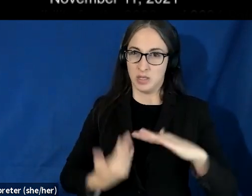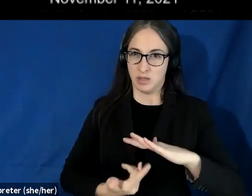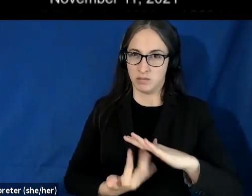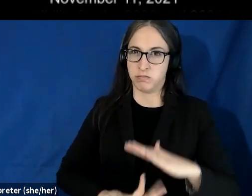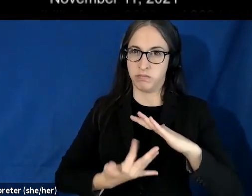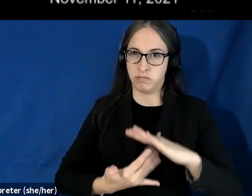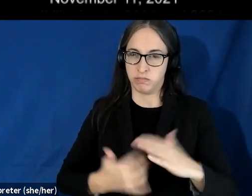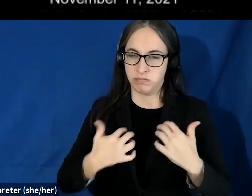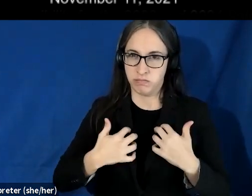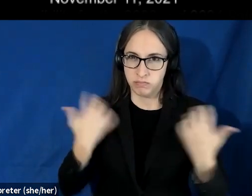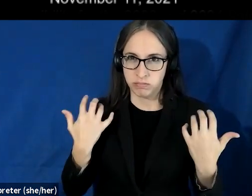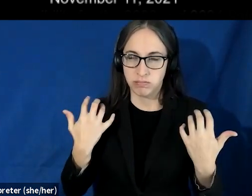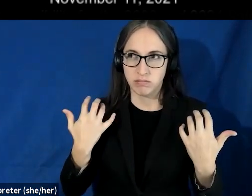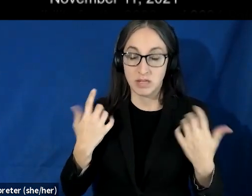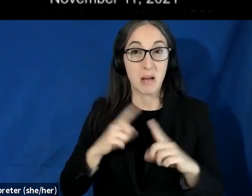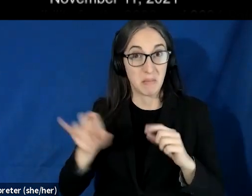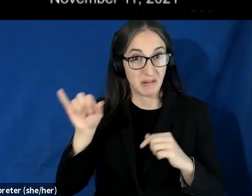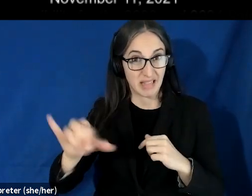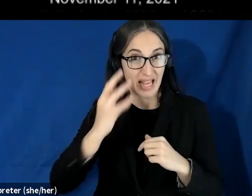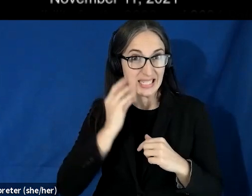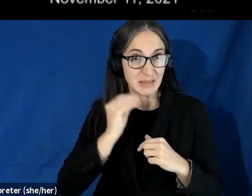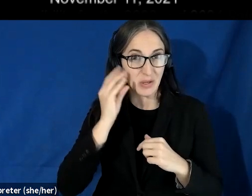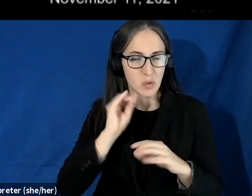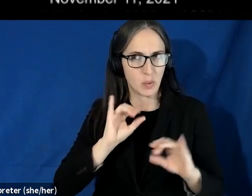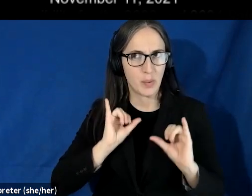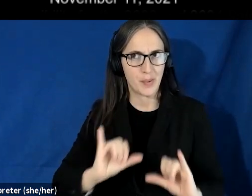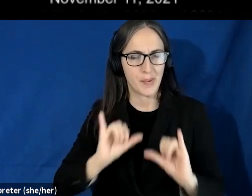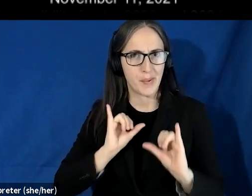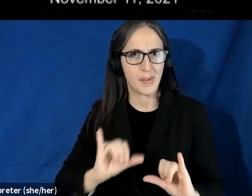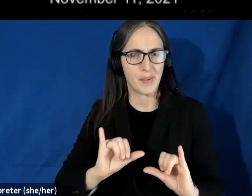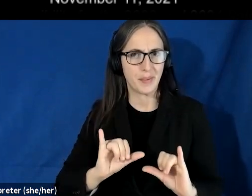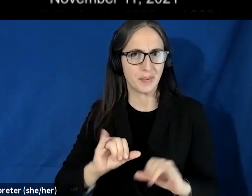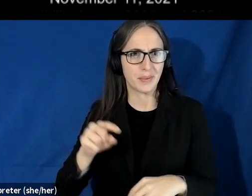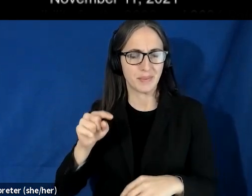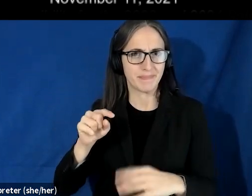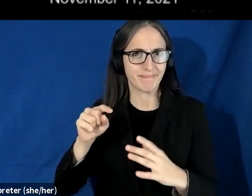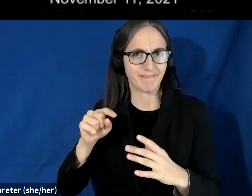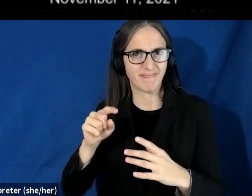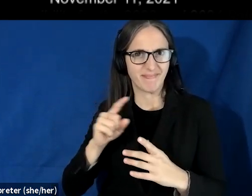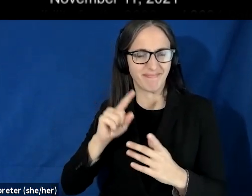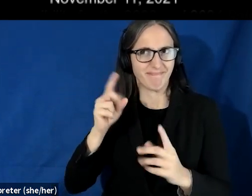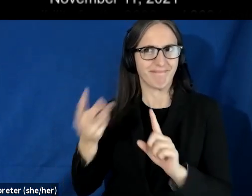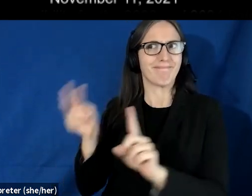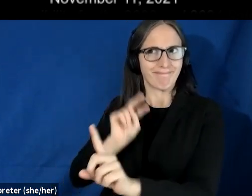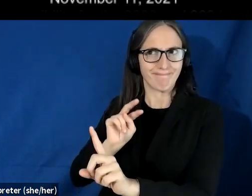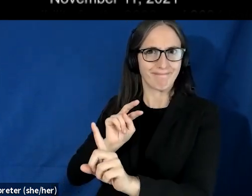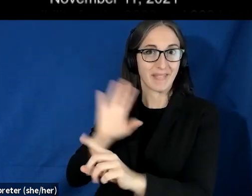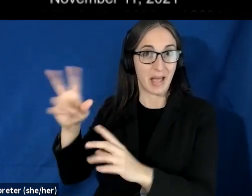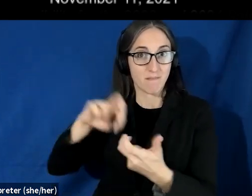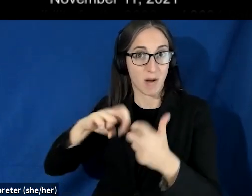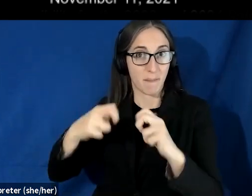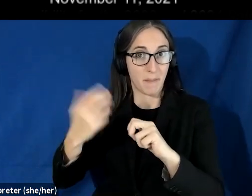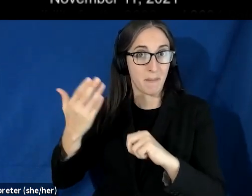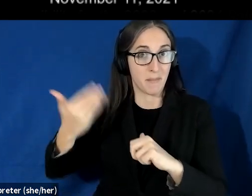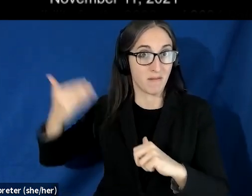was a spark that really opened a new world to me. And I was not aware of this problem before. What